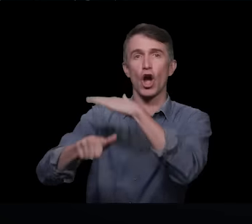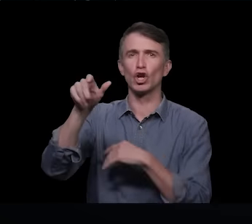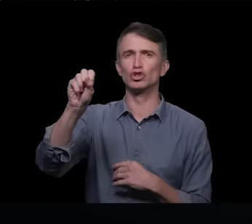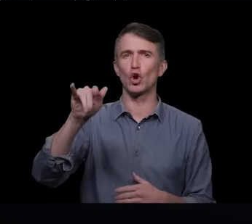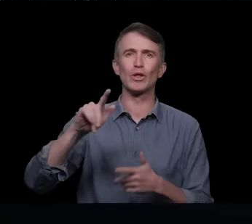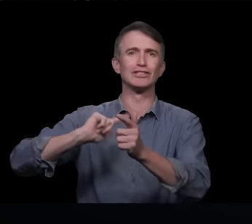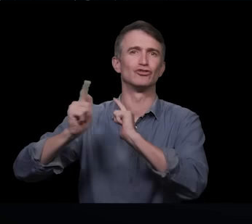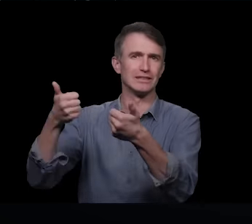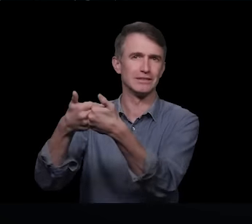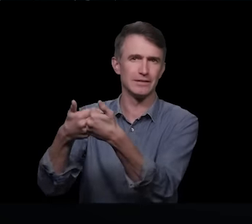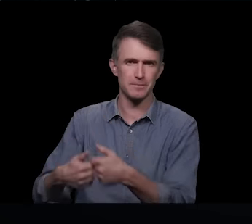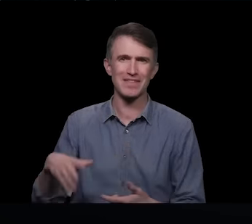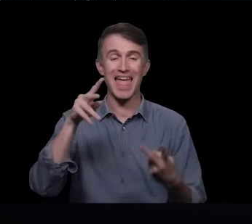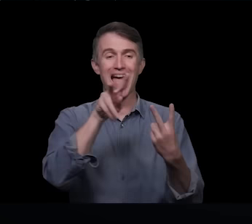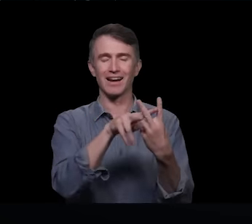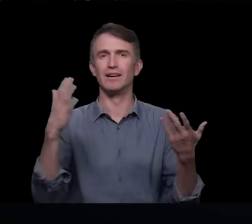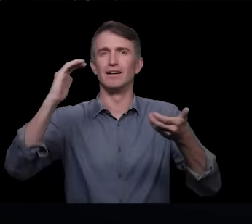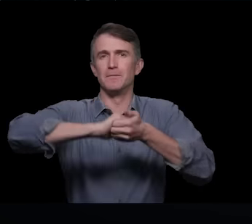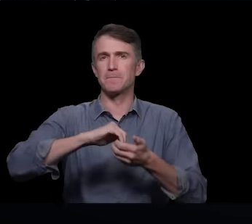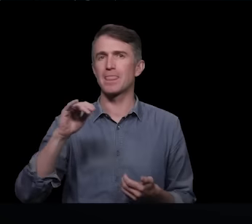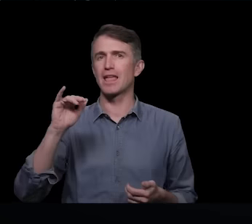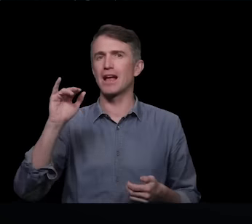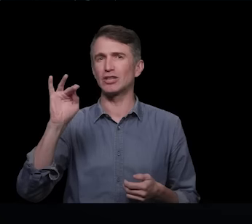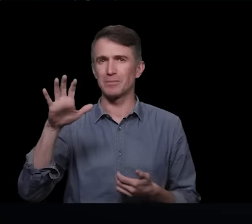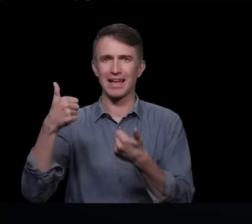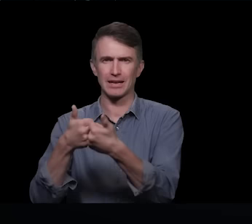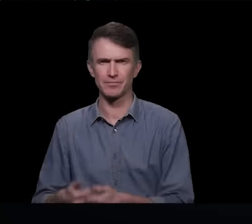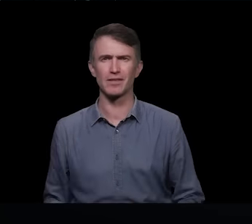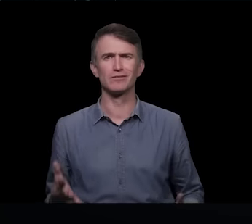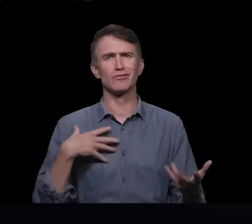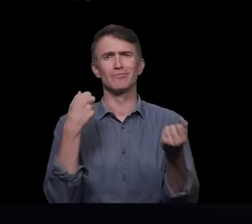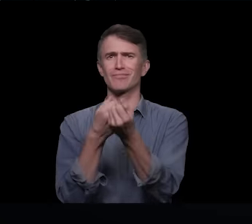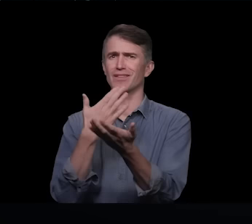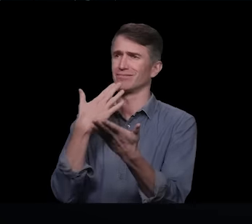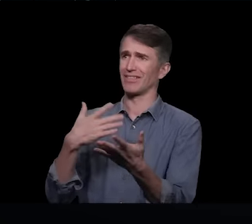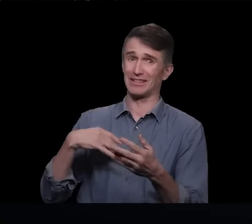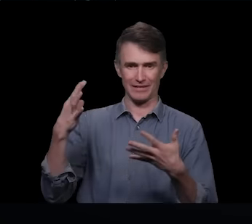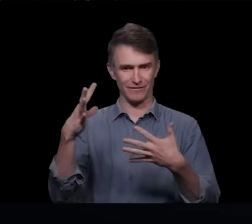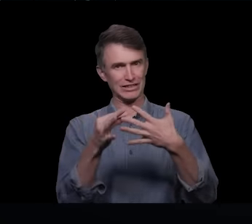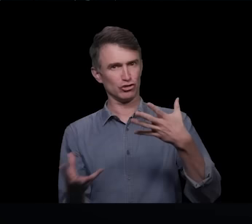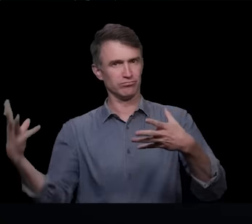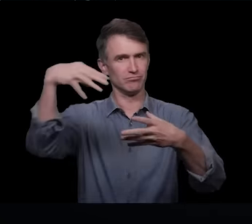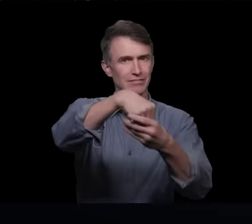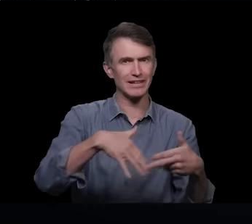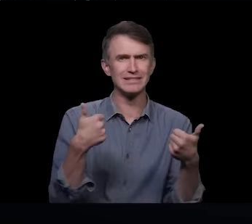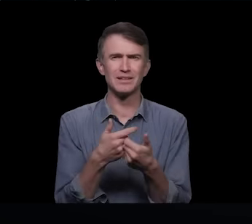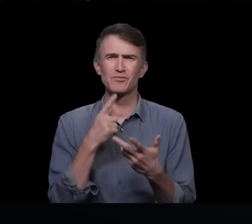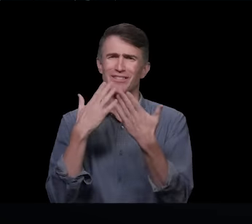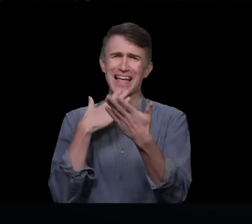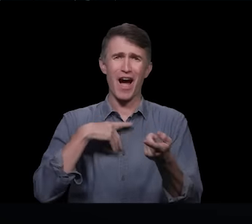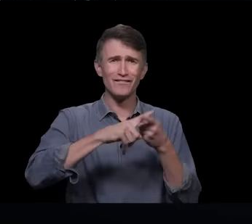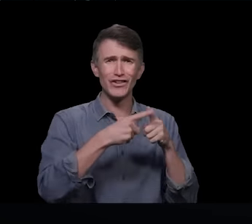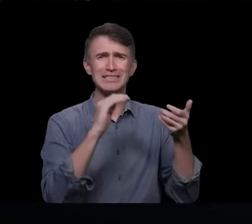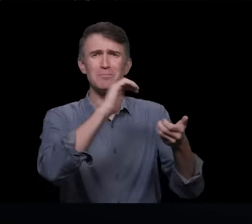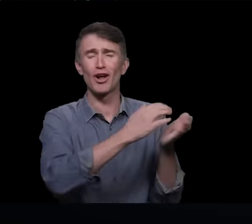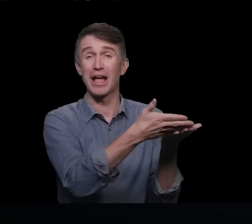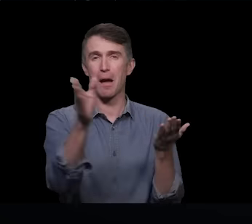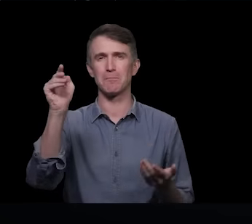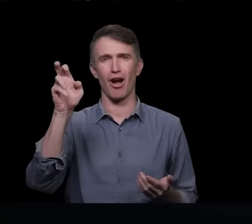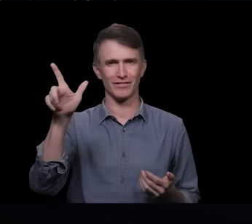Games. We're so grateful for the love and support this feature has received, and we want to thank you all, as well as our friends and partners at